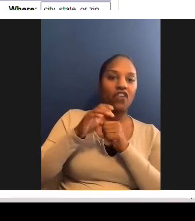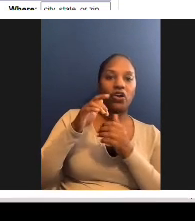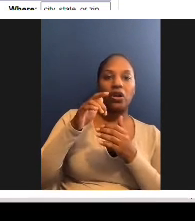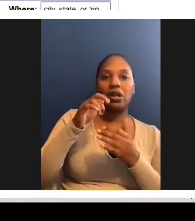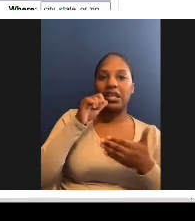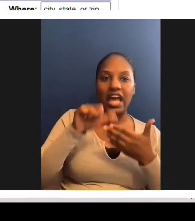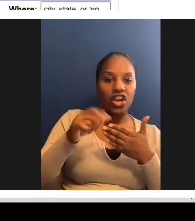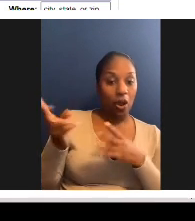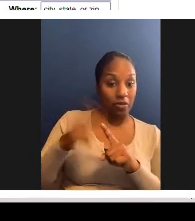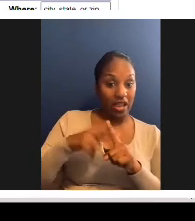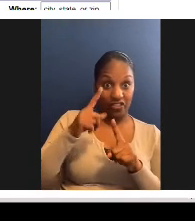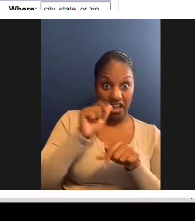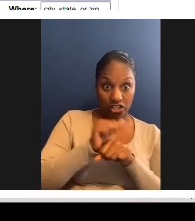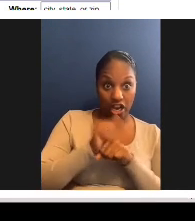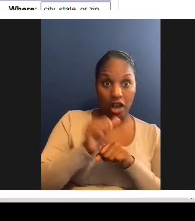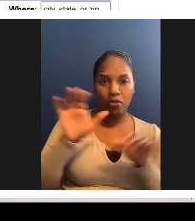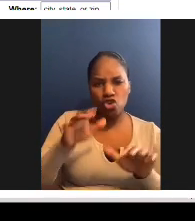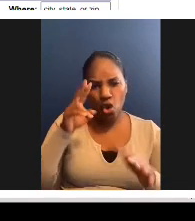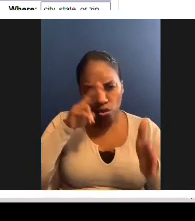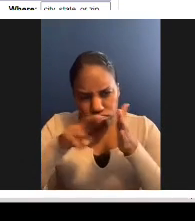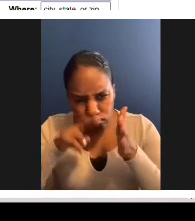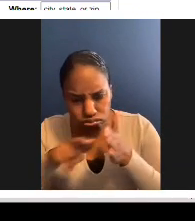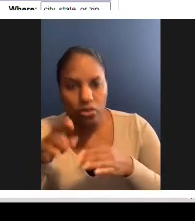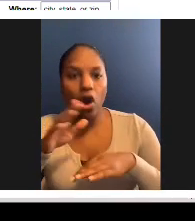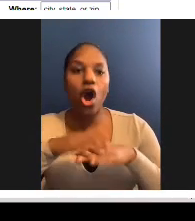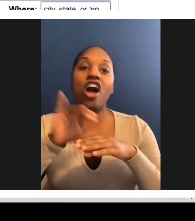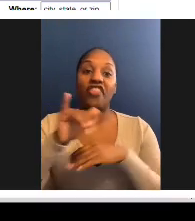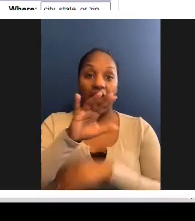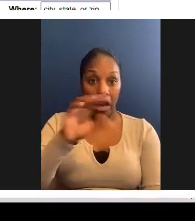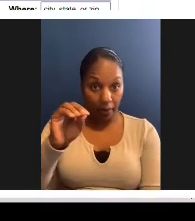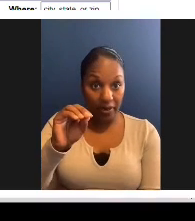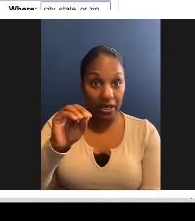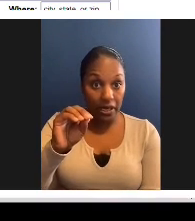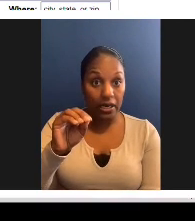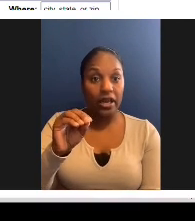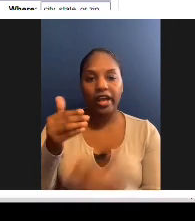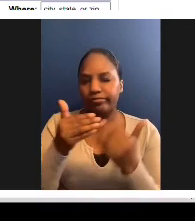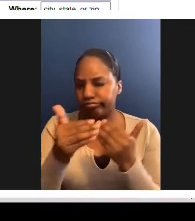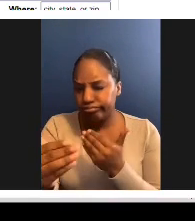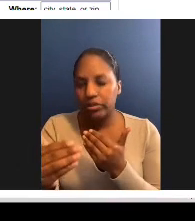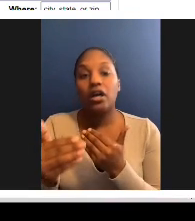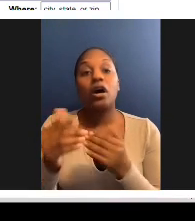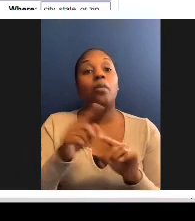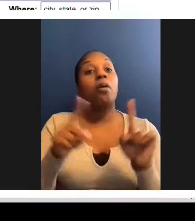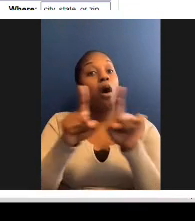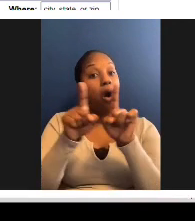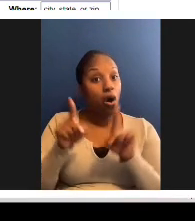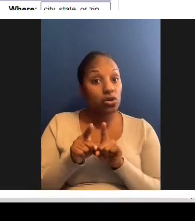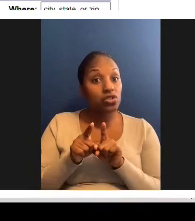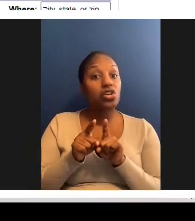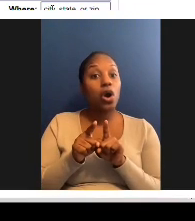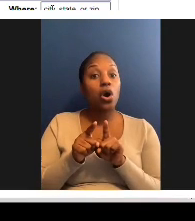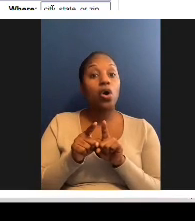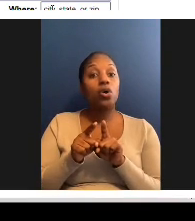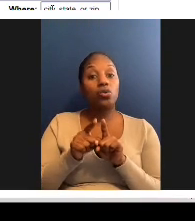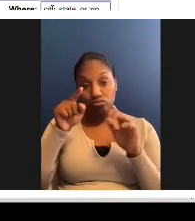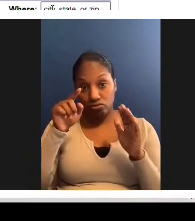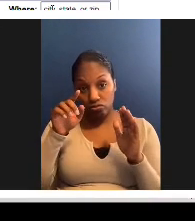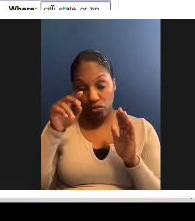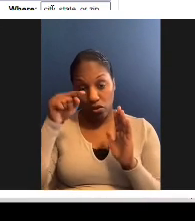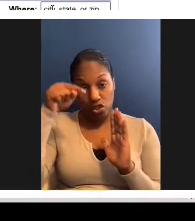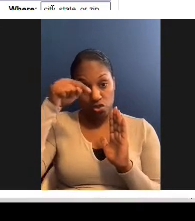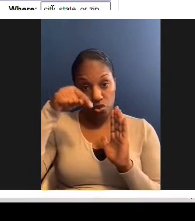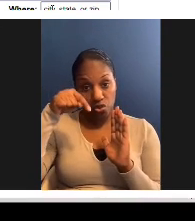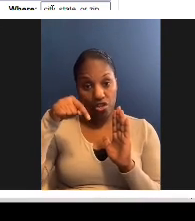applying for that job, maybe do some research on the company and so forth. But you also can go down here under